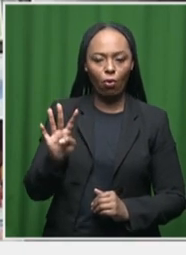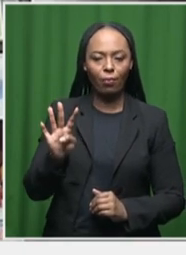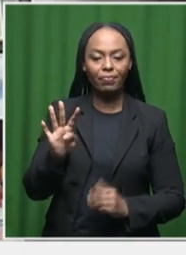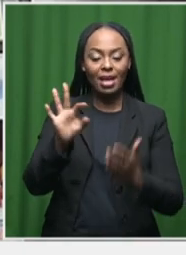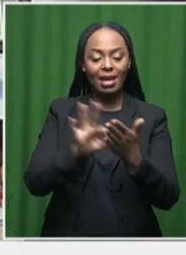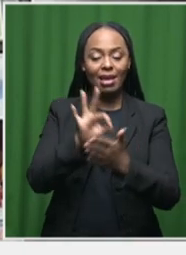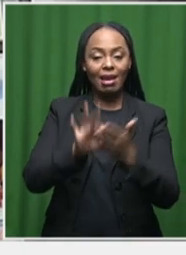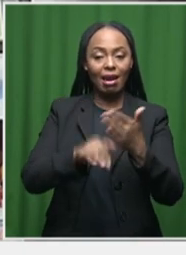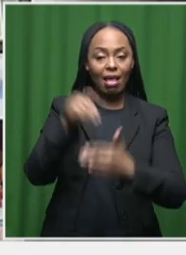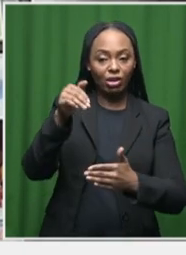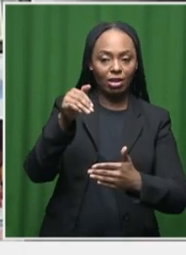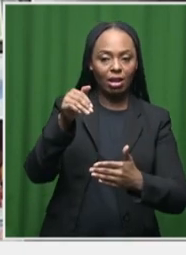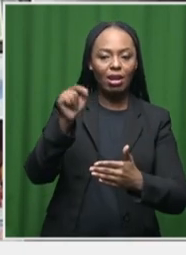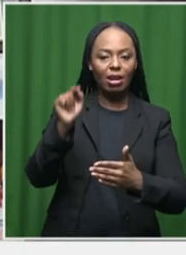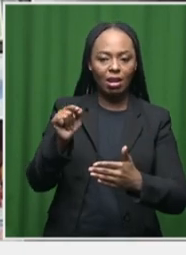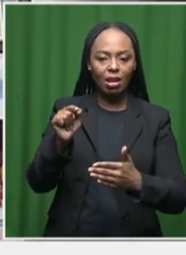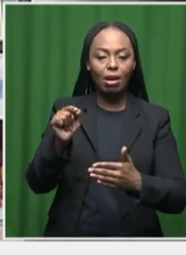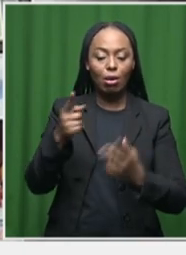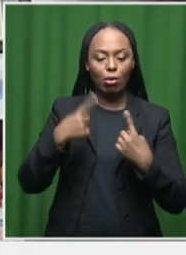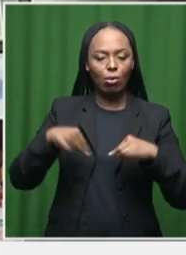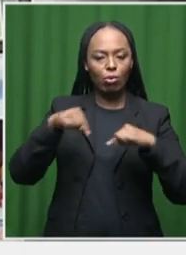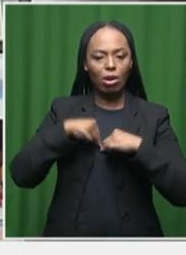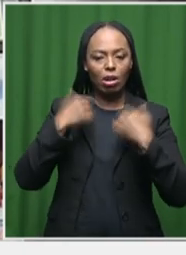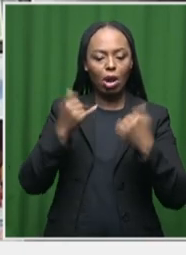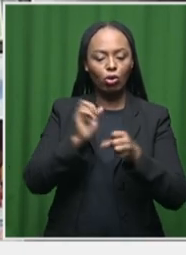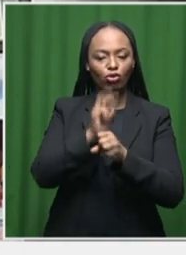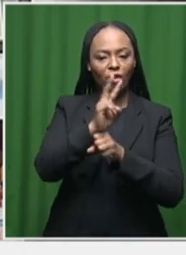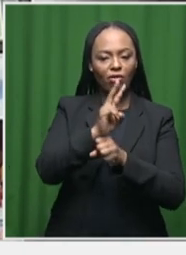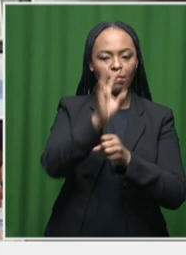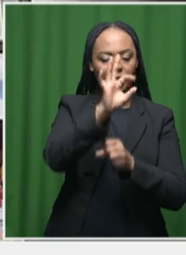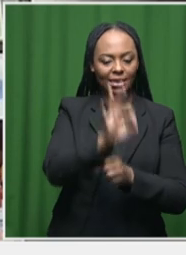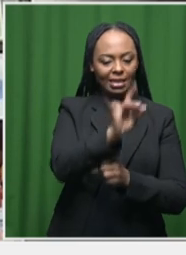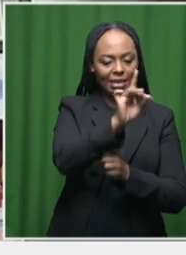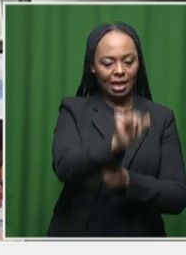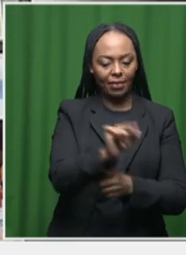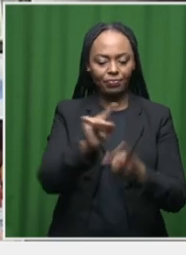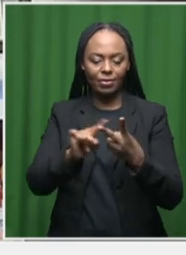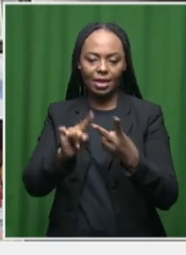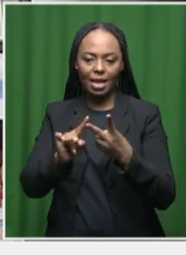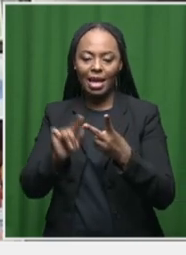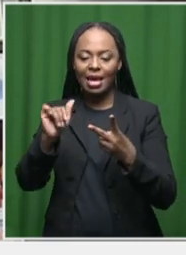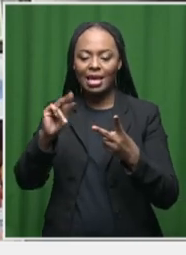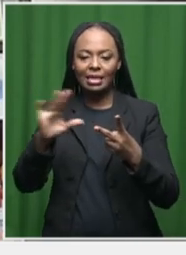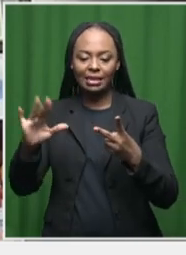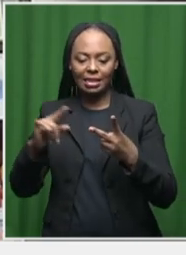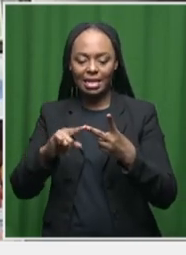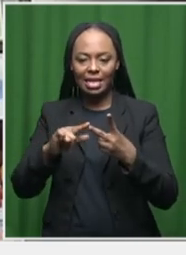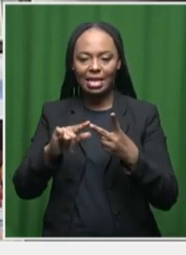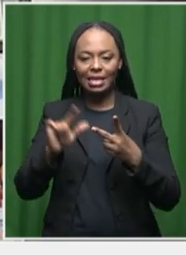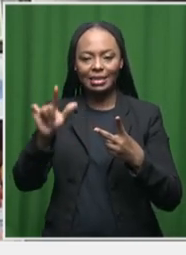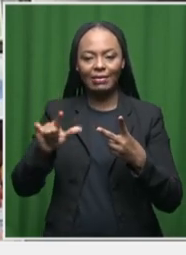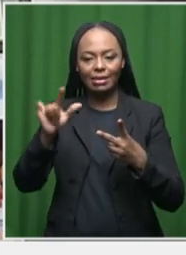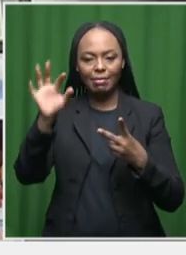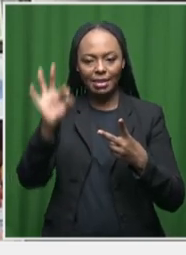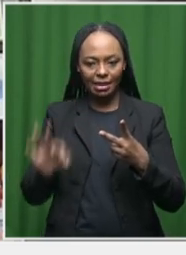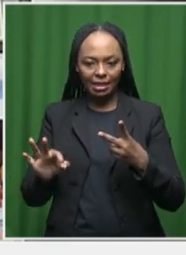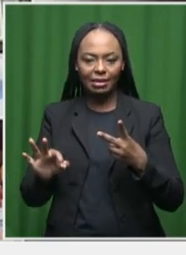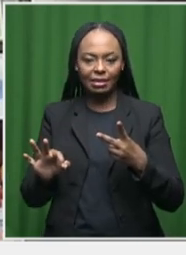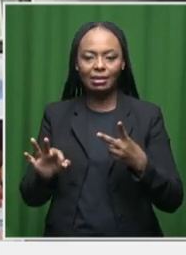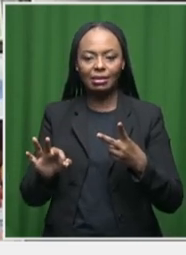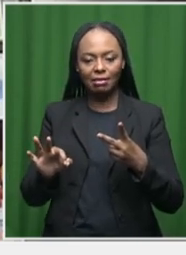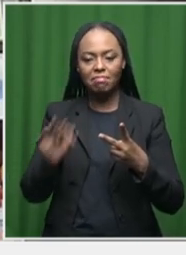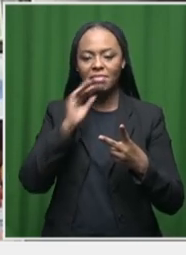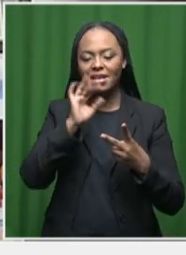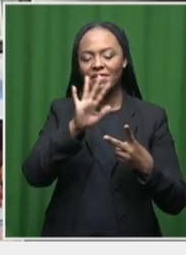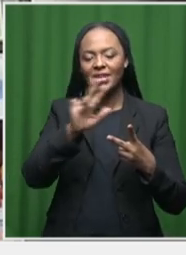election, we were on 12%, the ANC was on 70%. So, you know, there's a 58% gap there. It's now